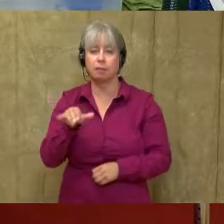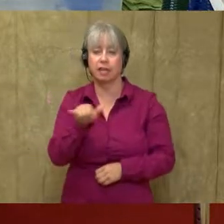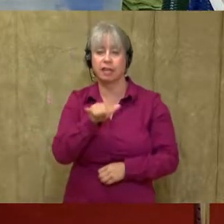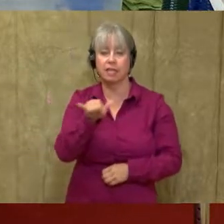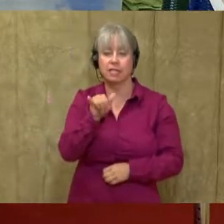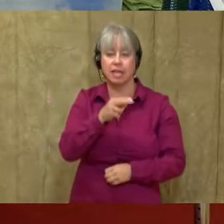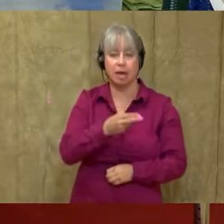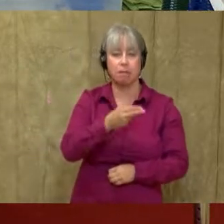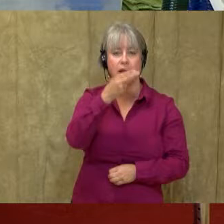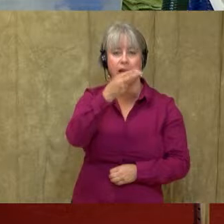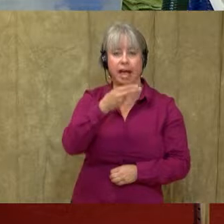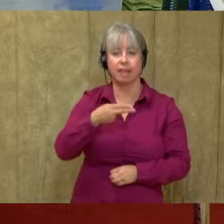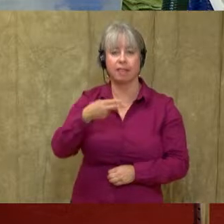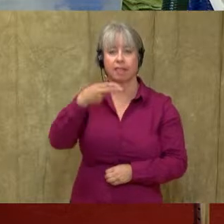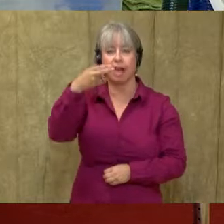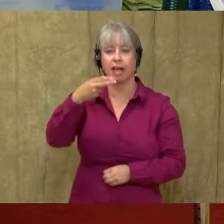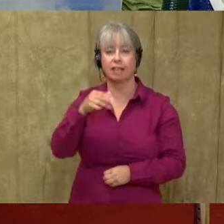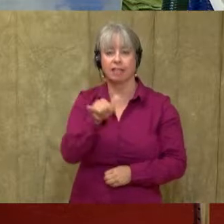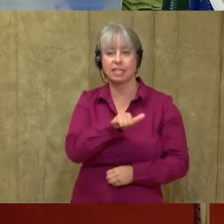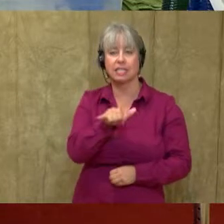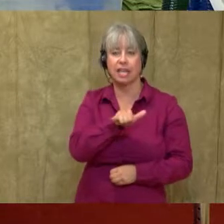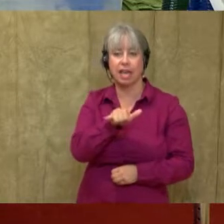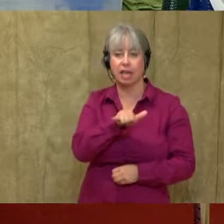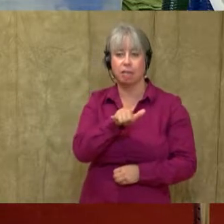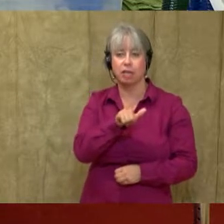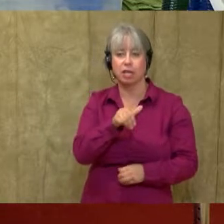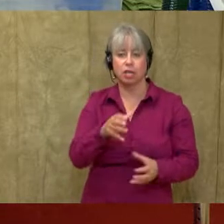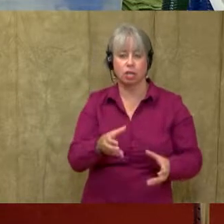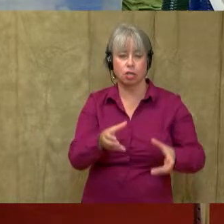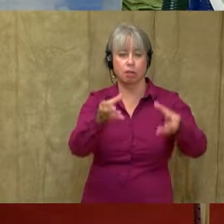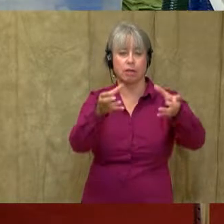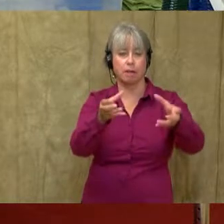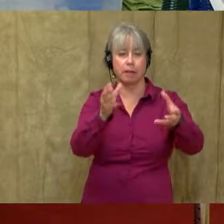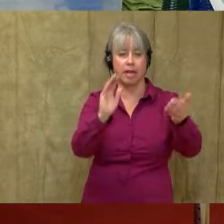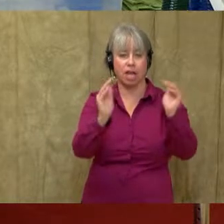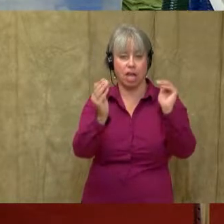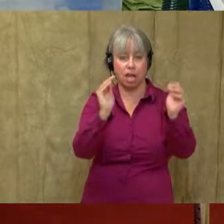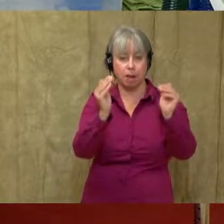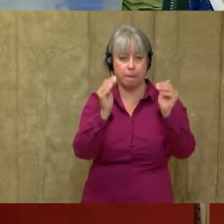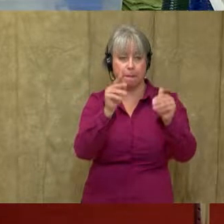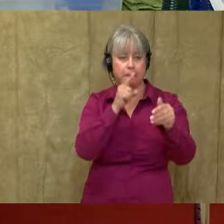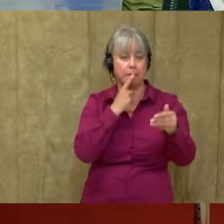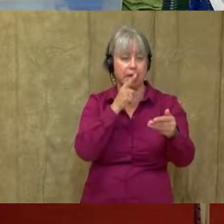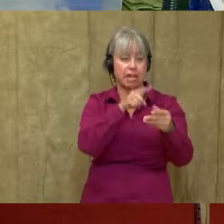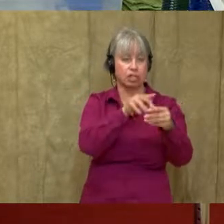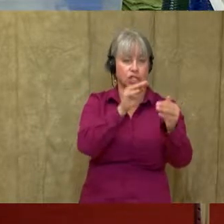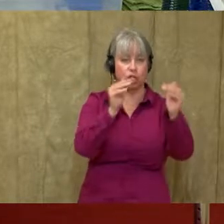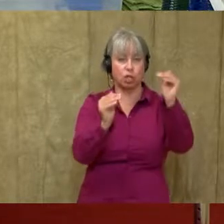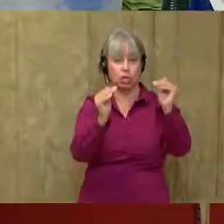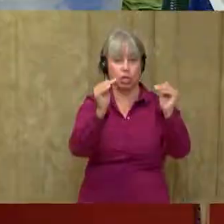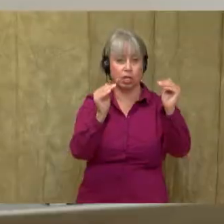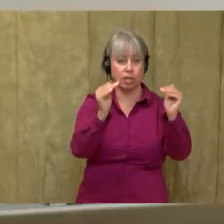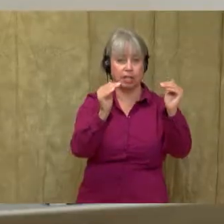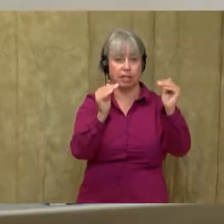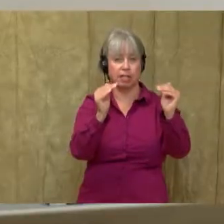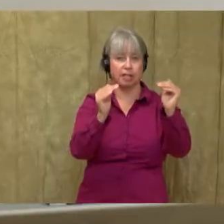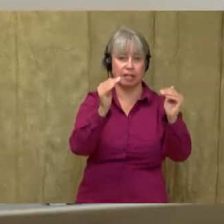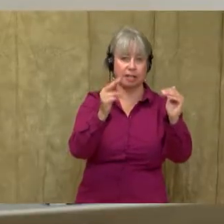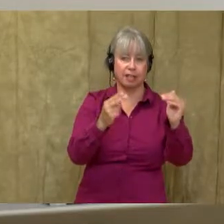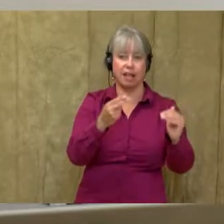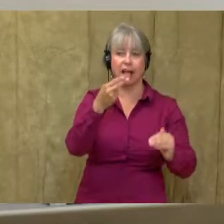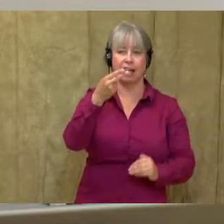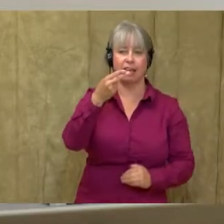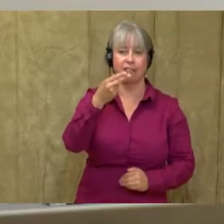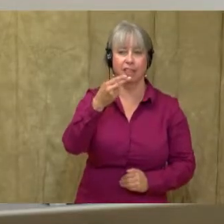told you that you could put them side by side and make sure that they had the same height. Okay, and these